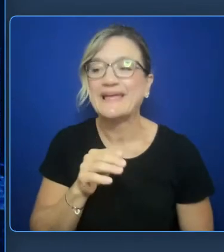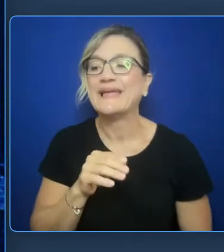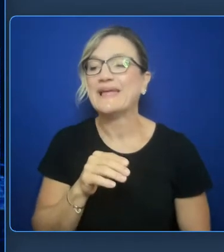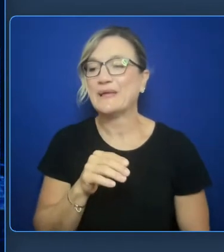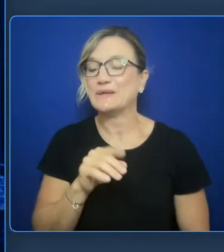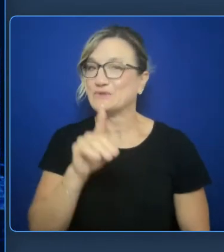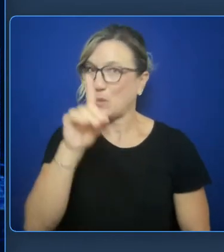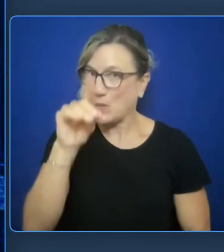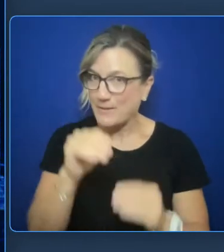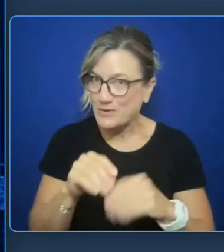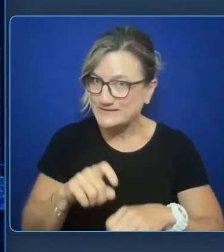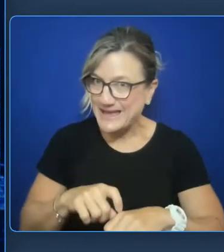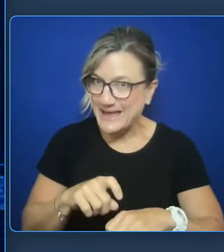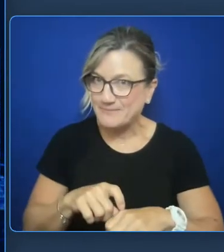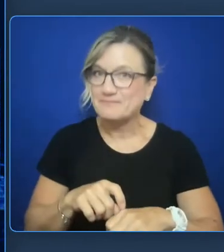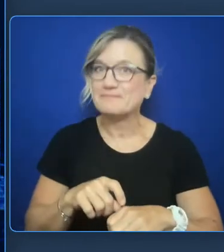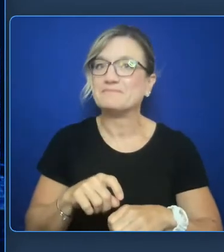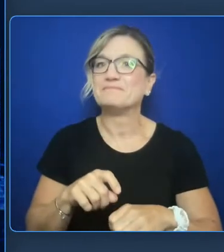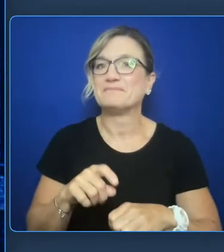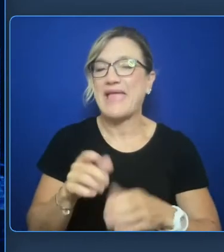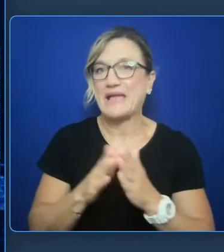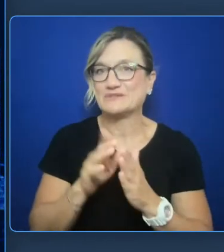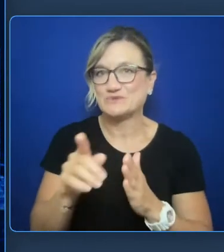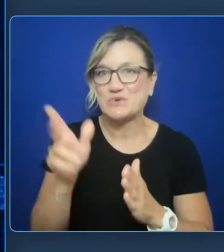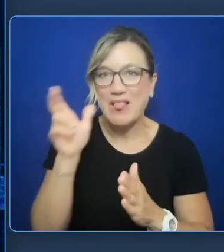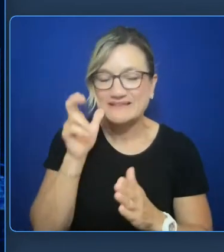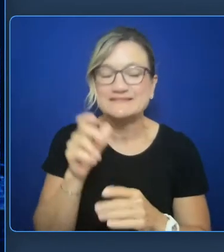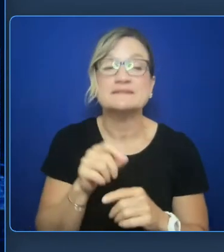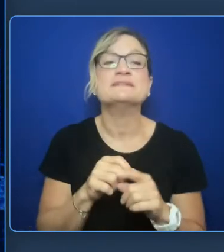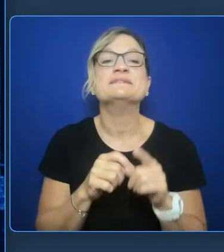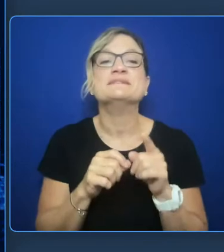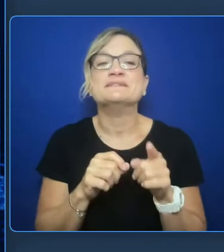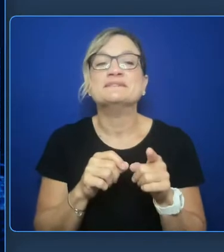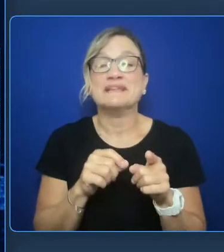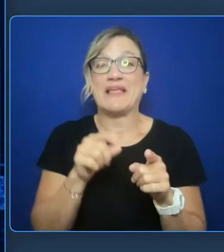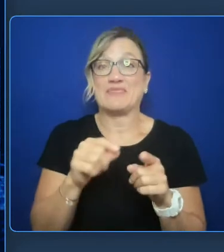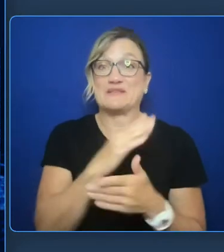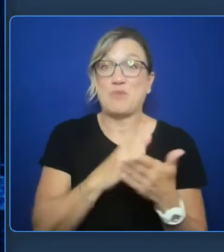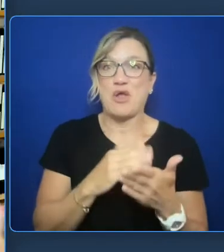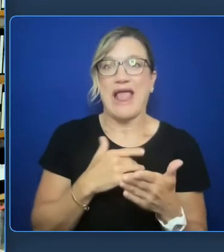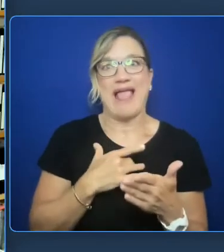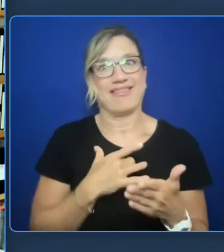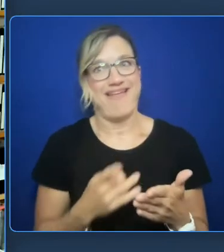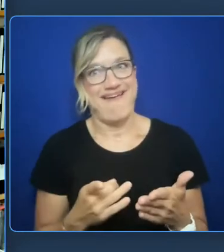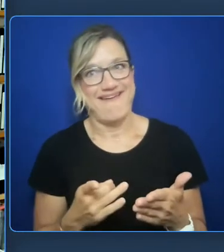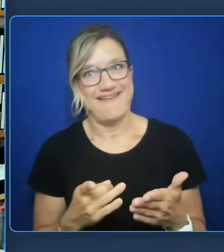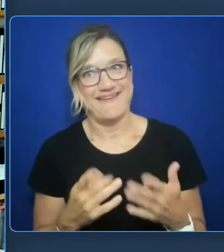through this once more. But this time, I like this part, Tim, because this is where